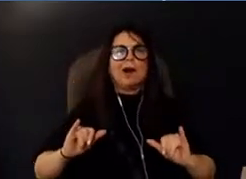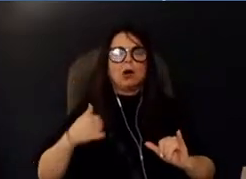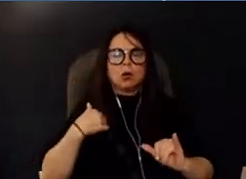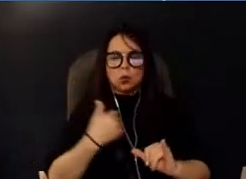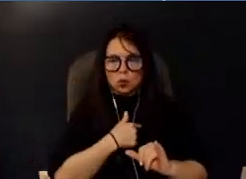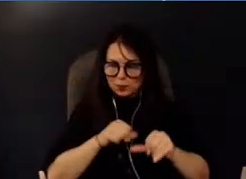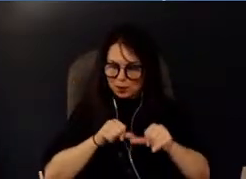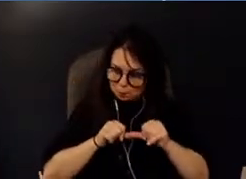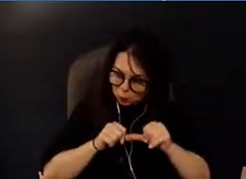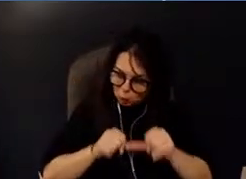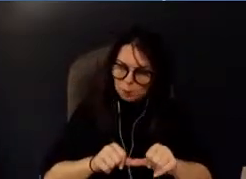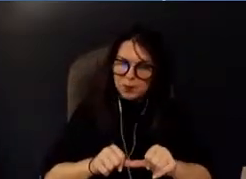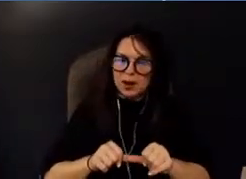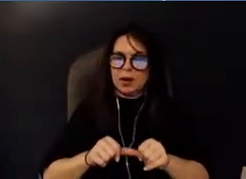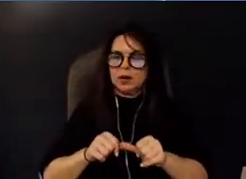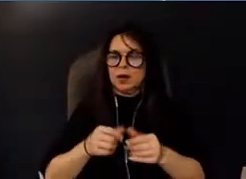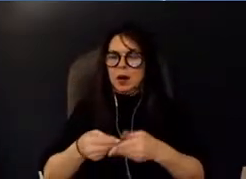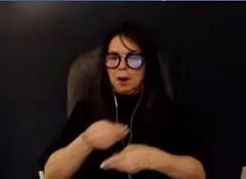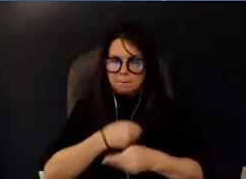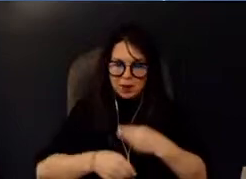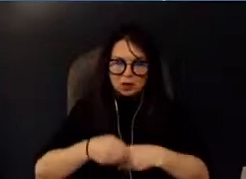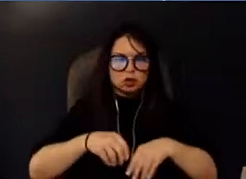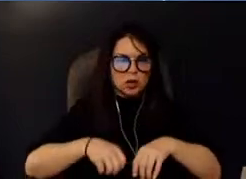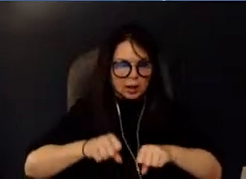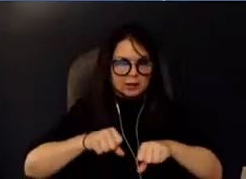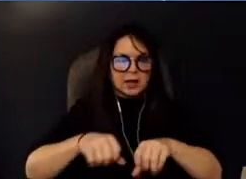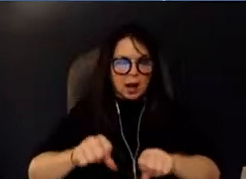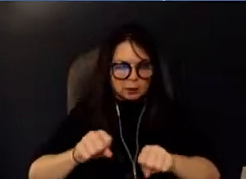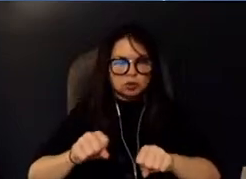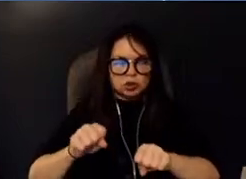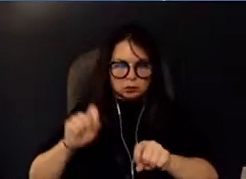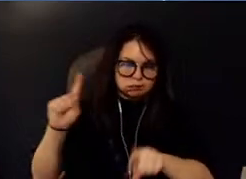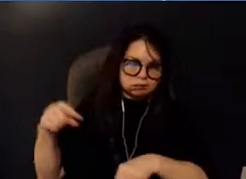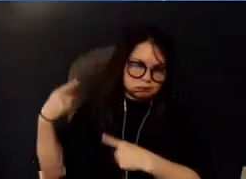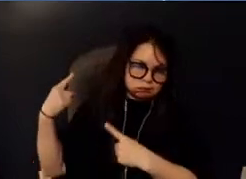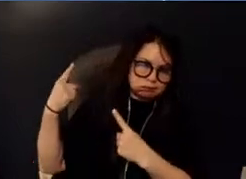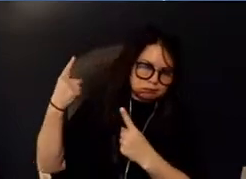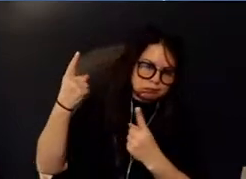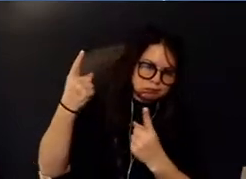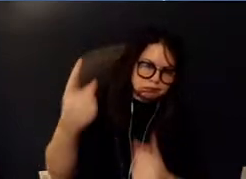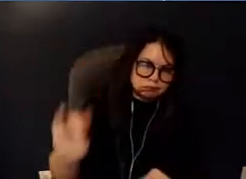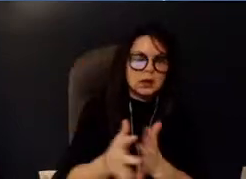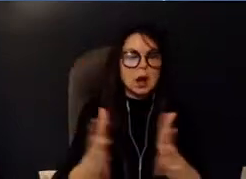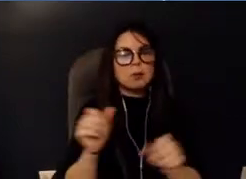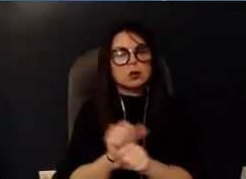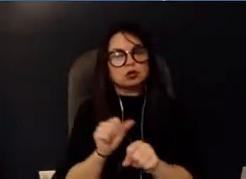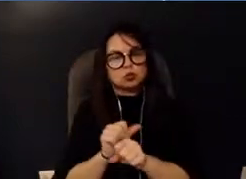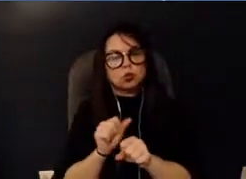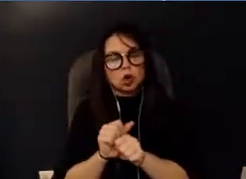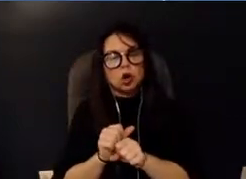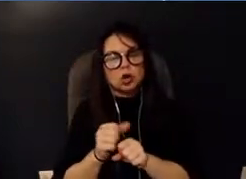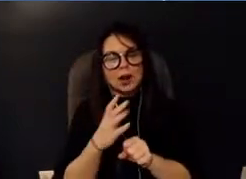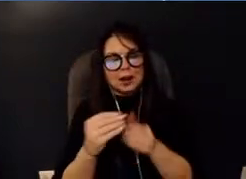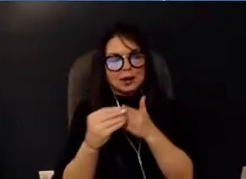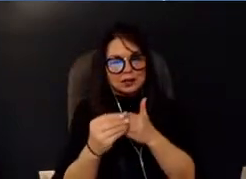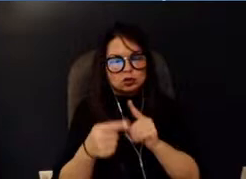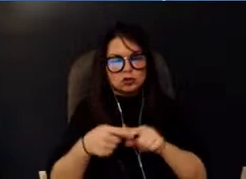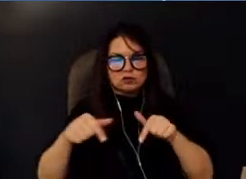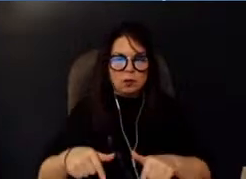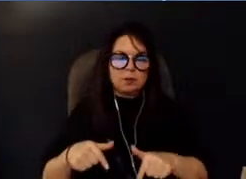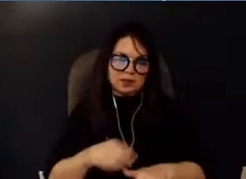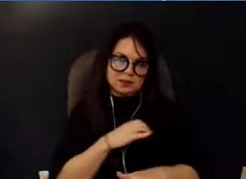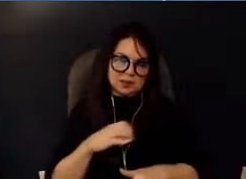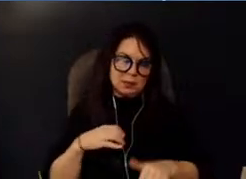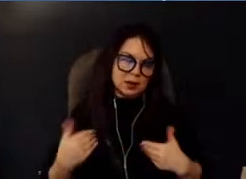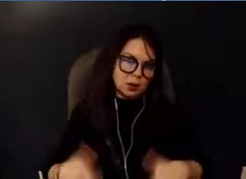adoption for a good long time, and the amount of work it takes from the leadership of these committees is absolutely incredible. And I don't